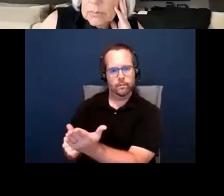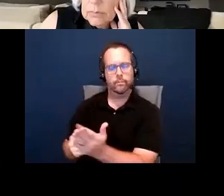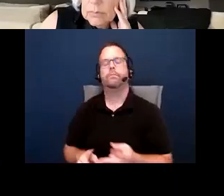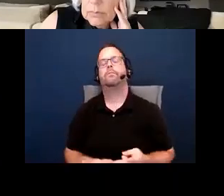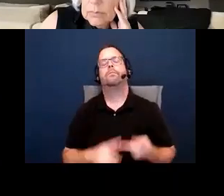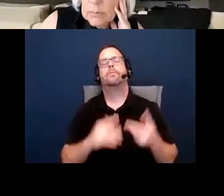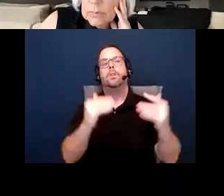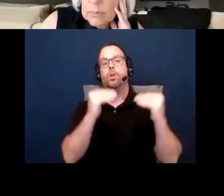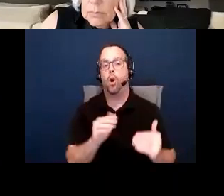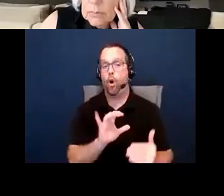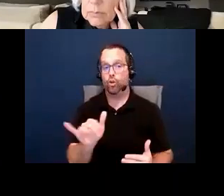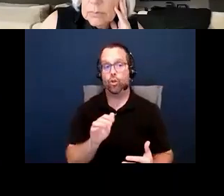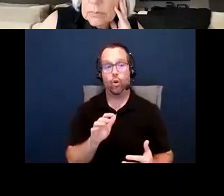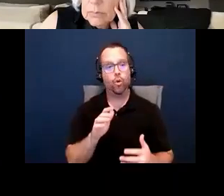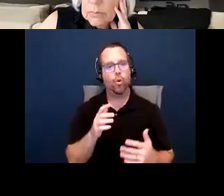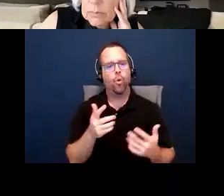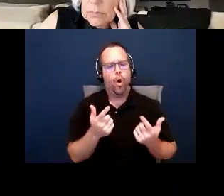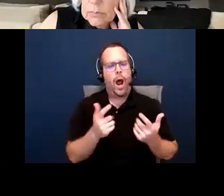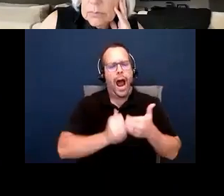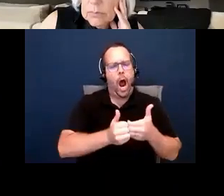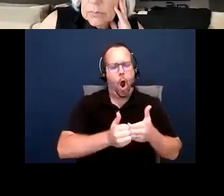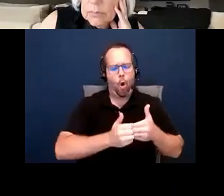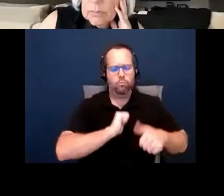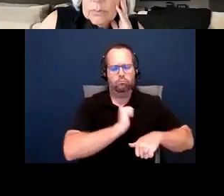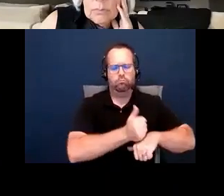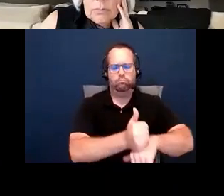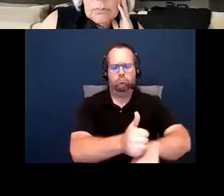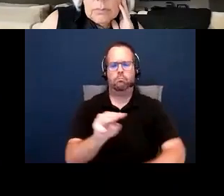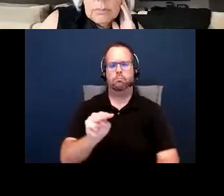the design of your study, that the measures are